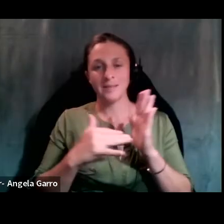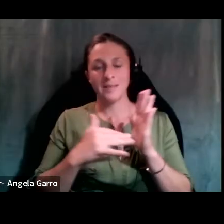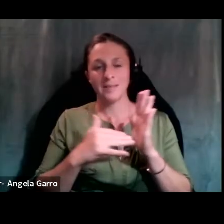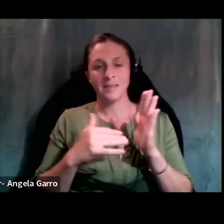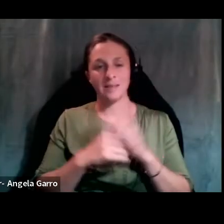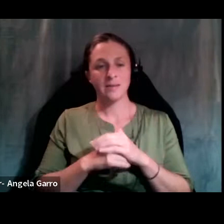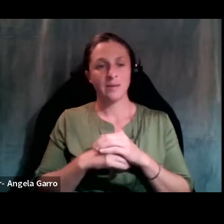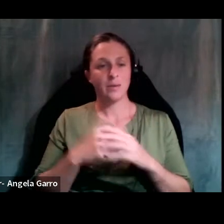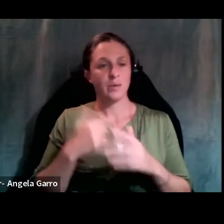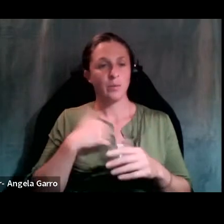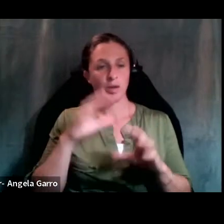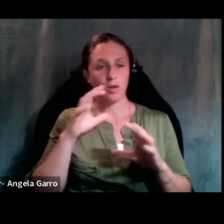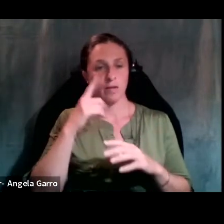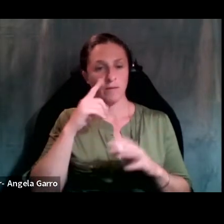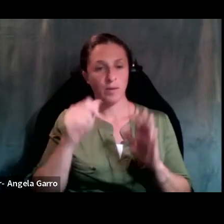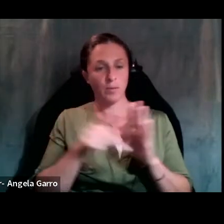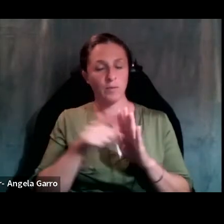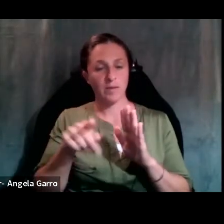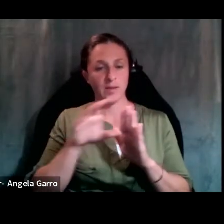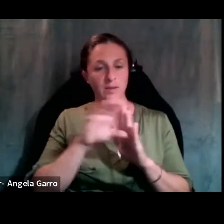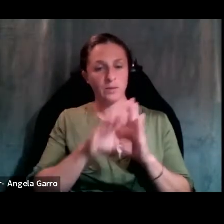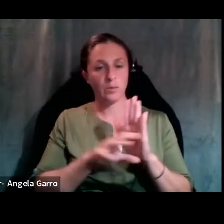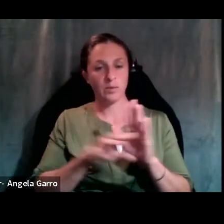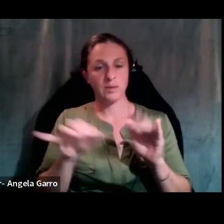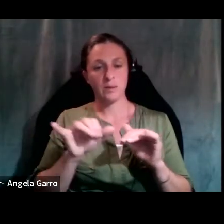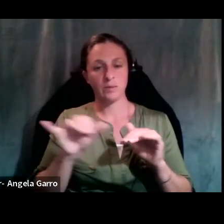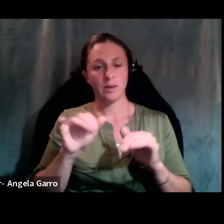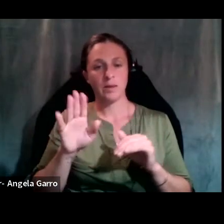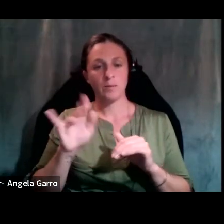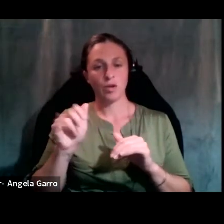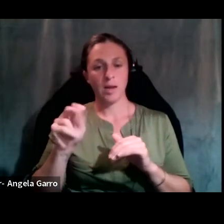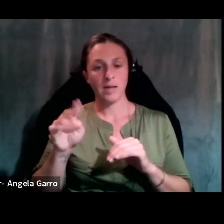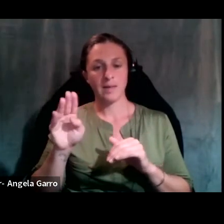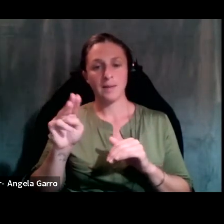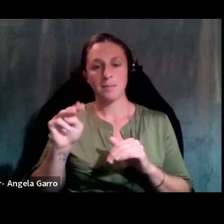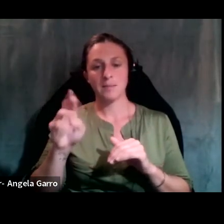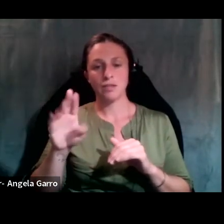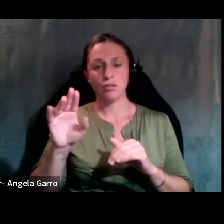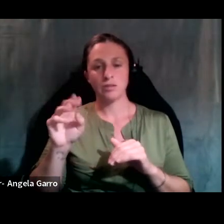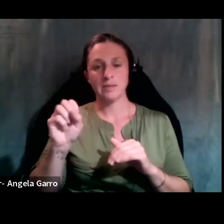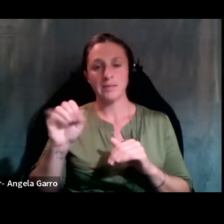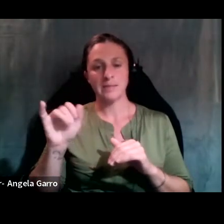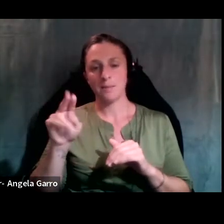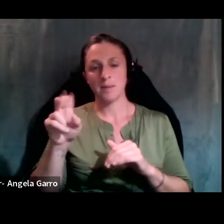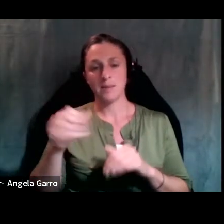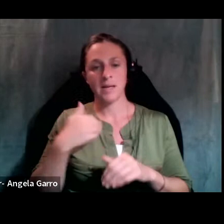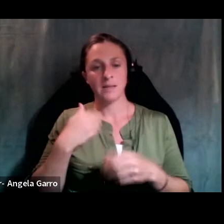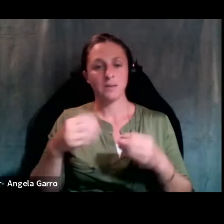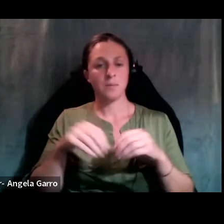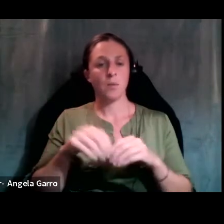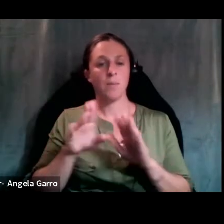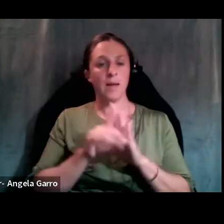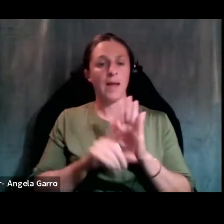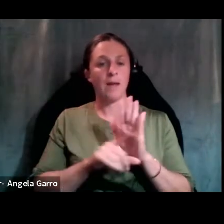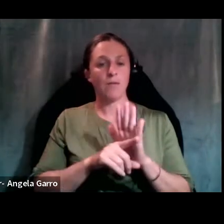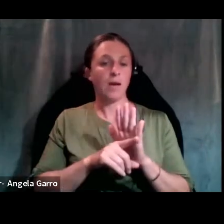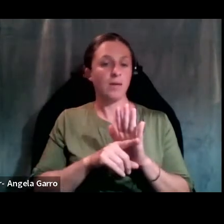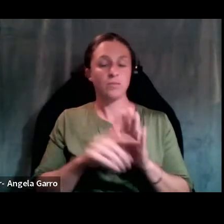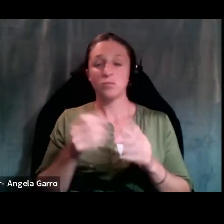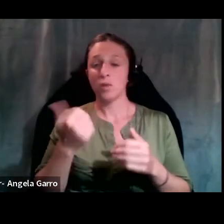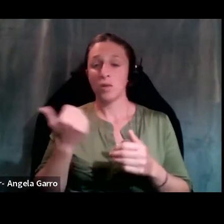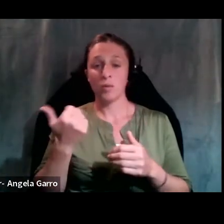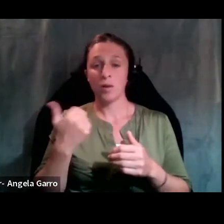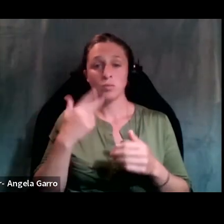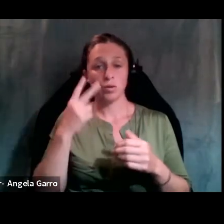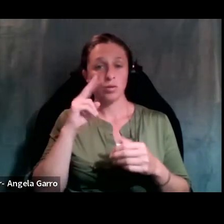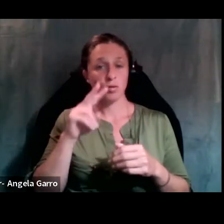We're looking for approval for this course as well. Brian, Mr. Simmons has got more background on it if we have any questions. Otherwise, we Okay. look for approval. All right.